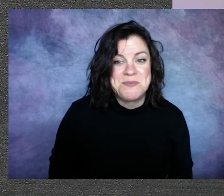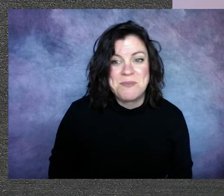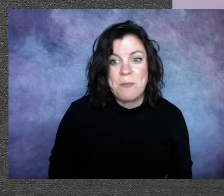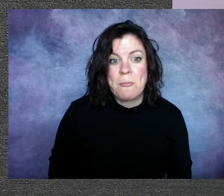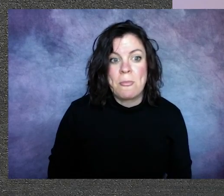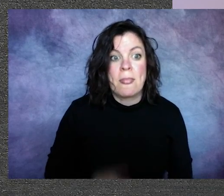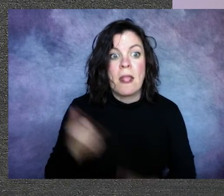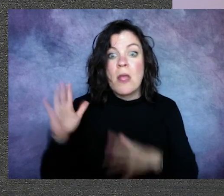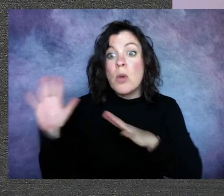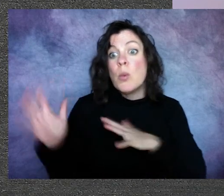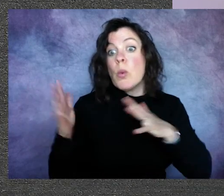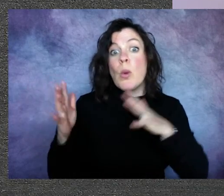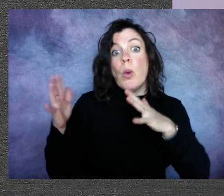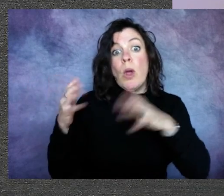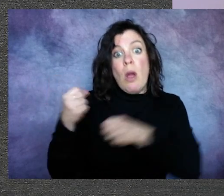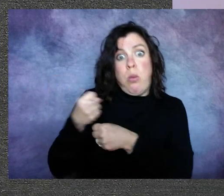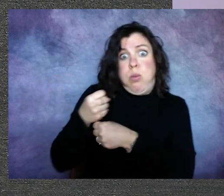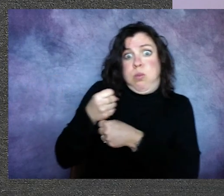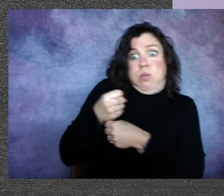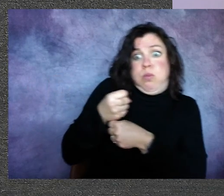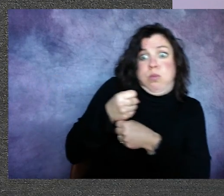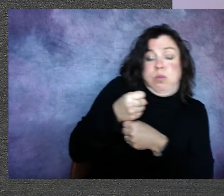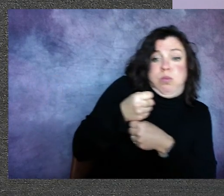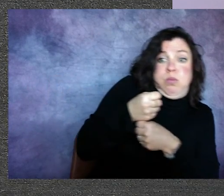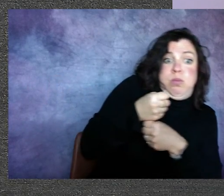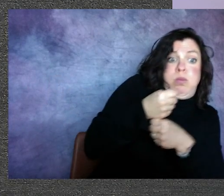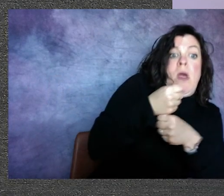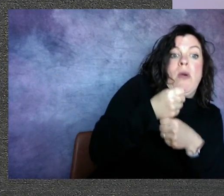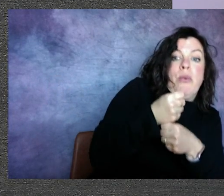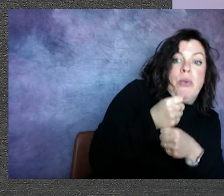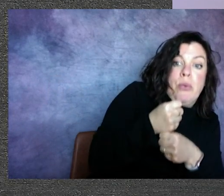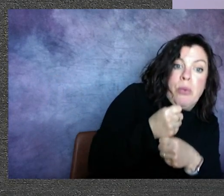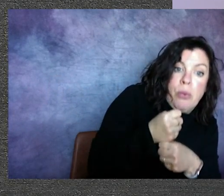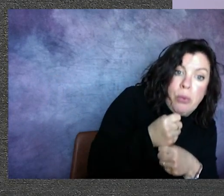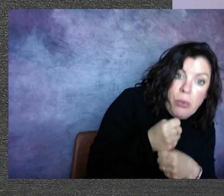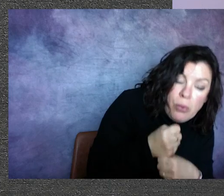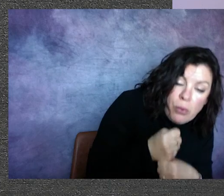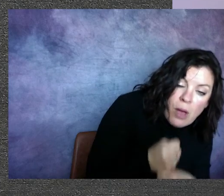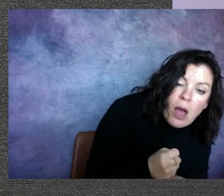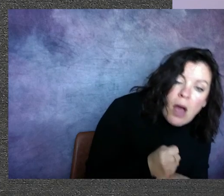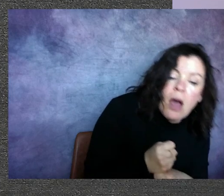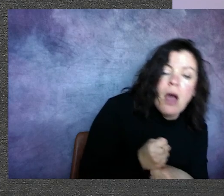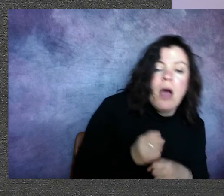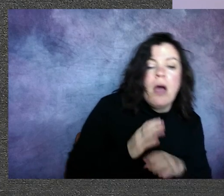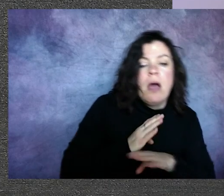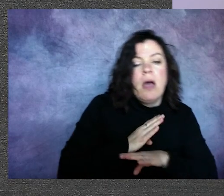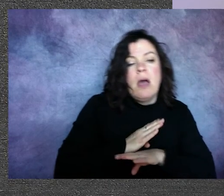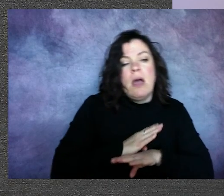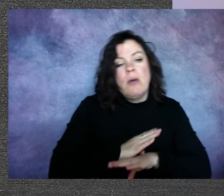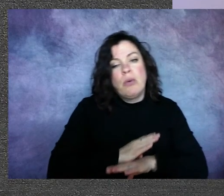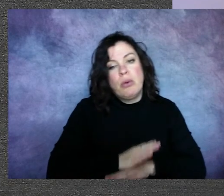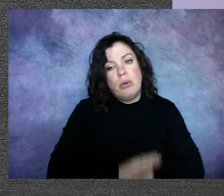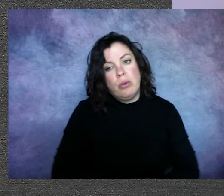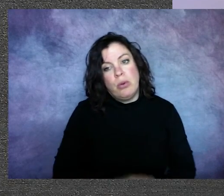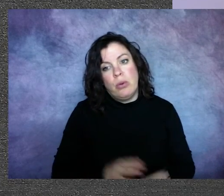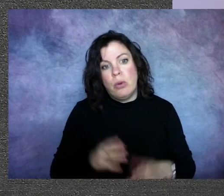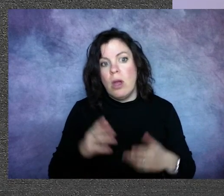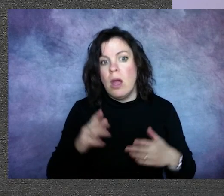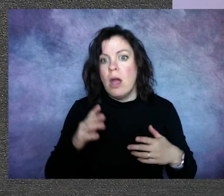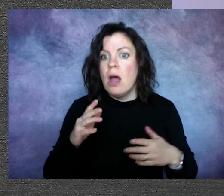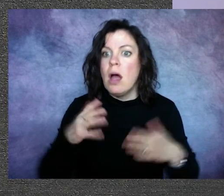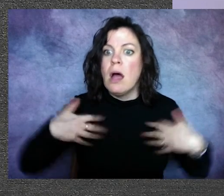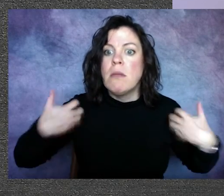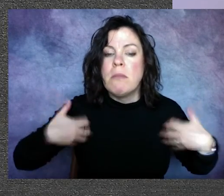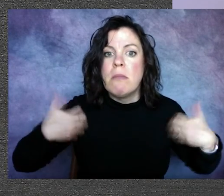At first, the wind blew in great gusts. Then it quieted, and finally it stopped blowing altogether. George was very tired. Down, down he